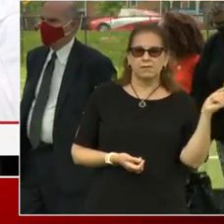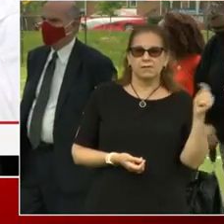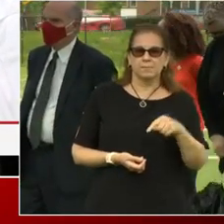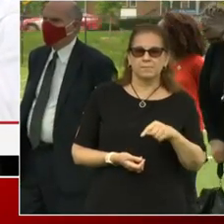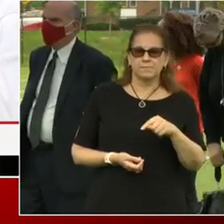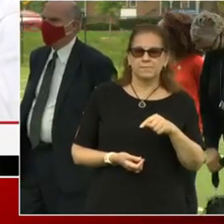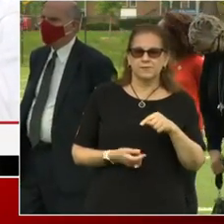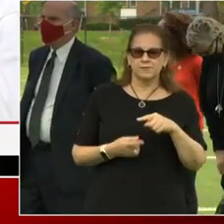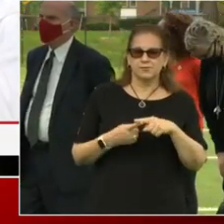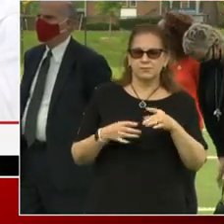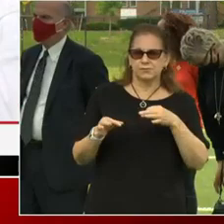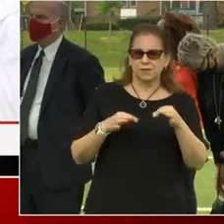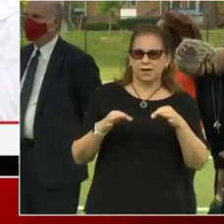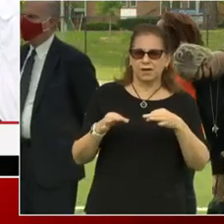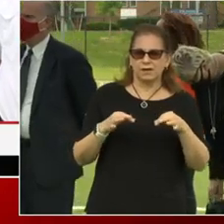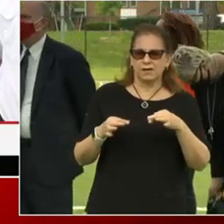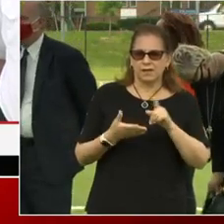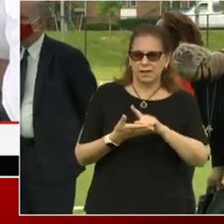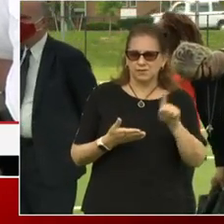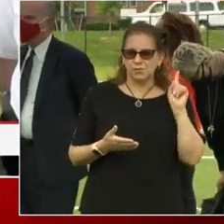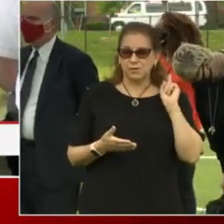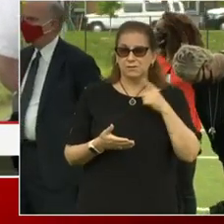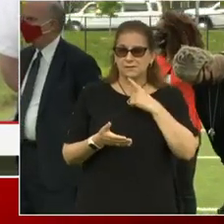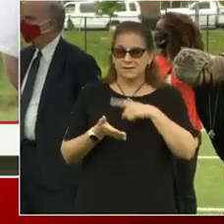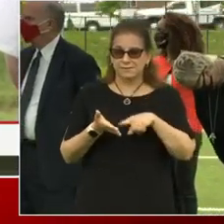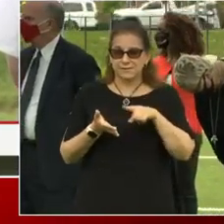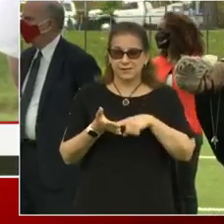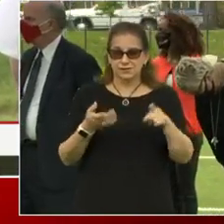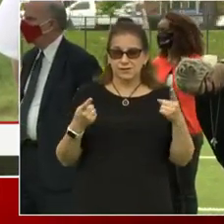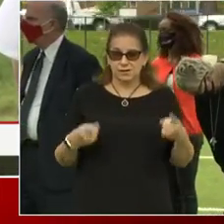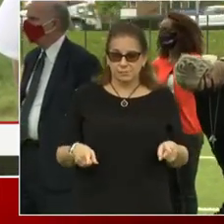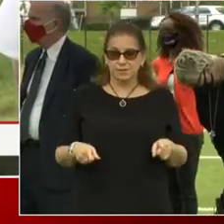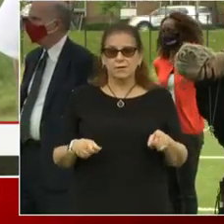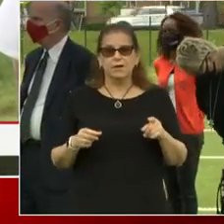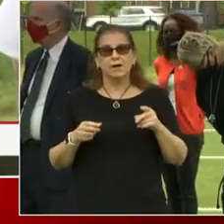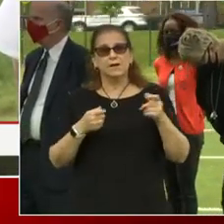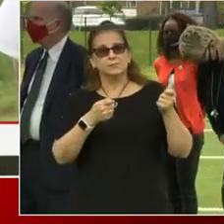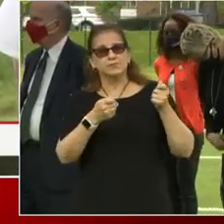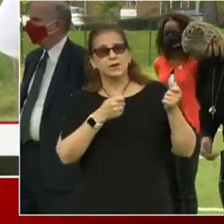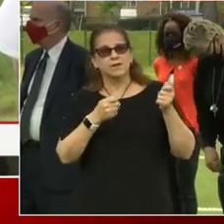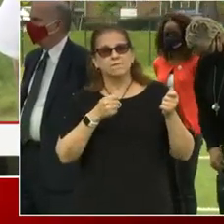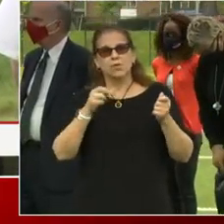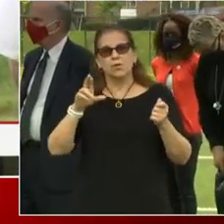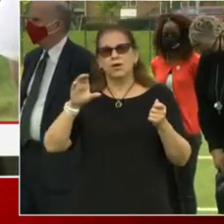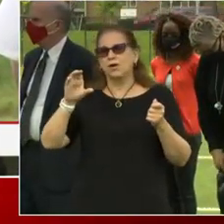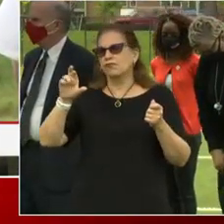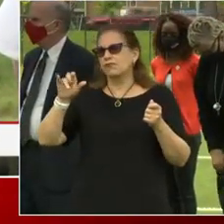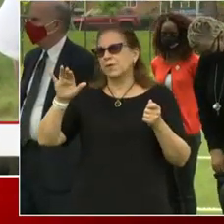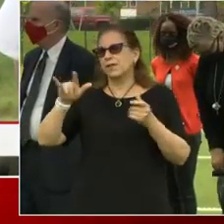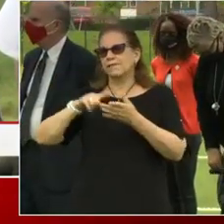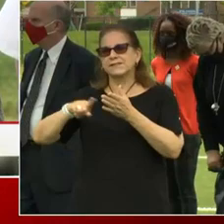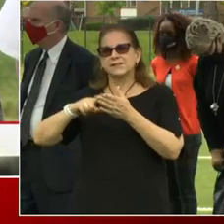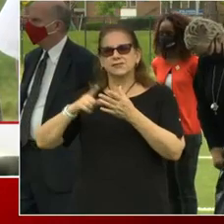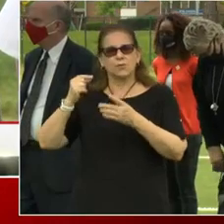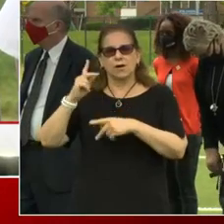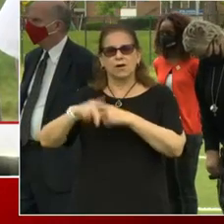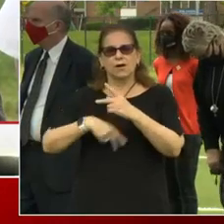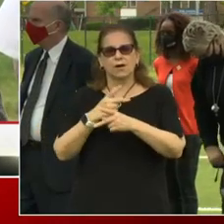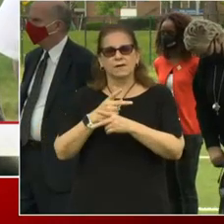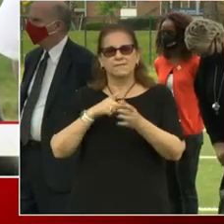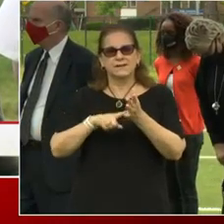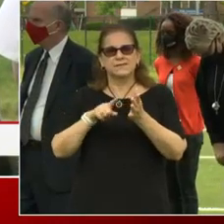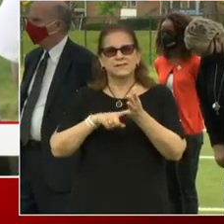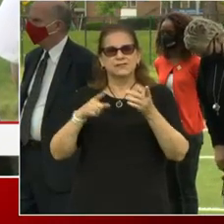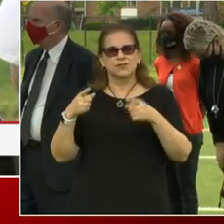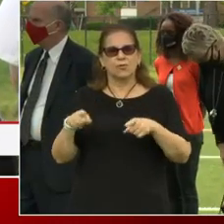an administrative investigation or a criminal investigation? I know that the Office of the Inspector